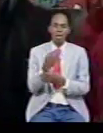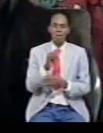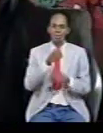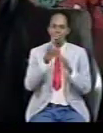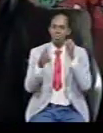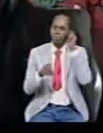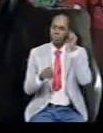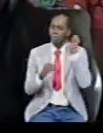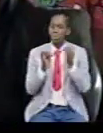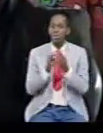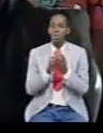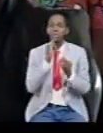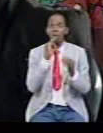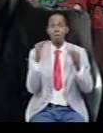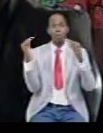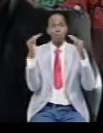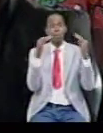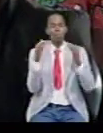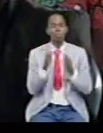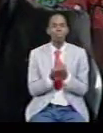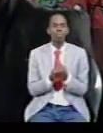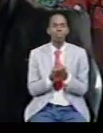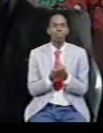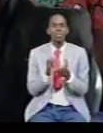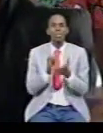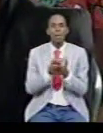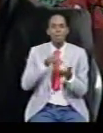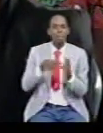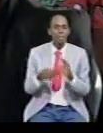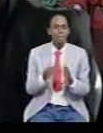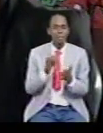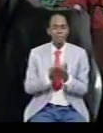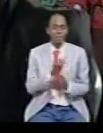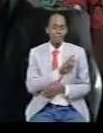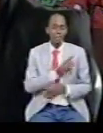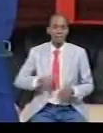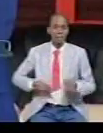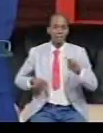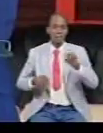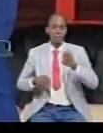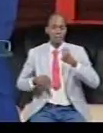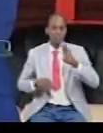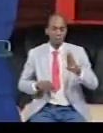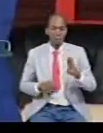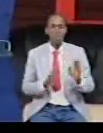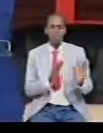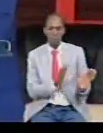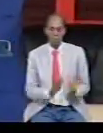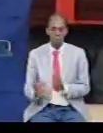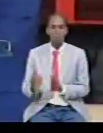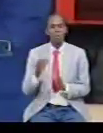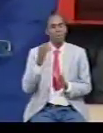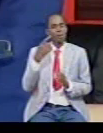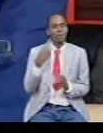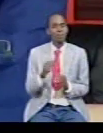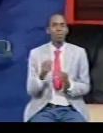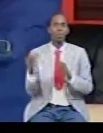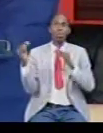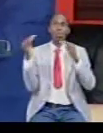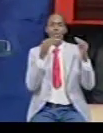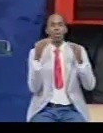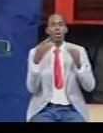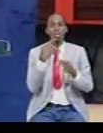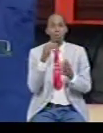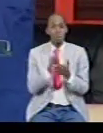That's battle. That means that Nebuchadnezzar himself set the battle line, and he said, you